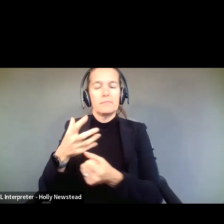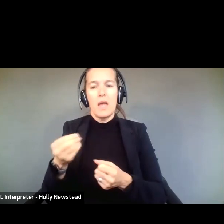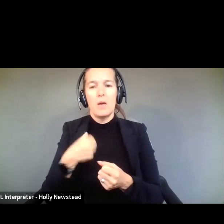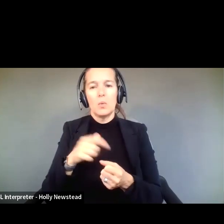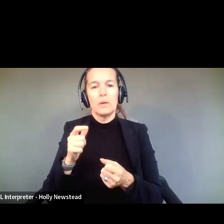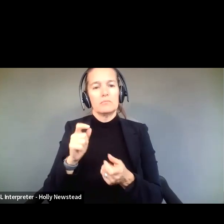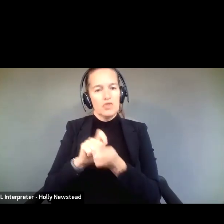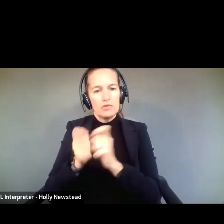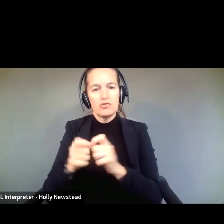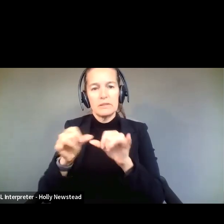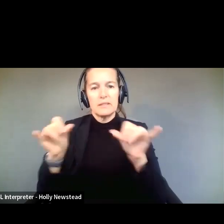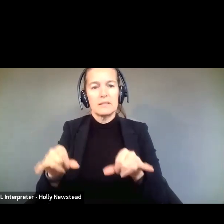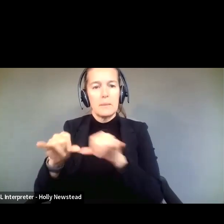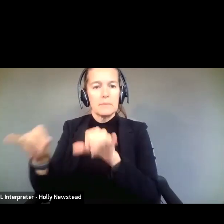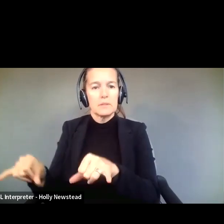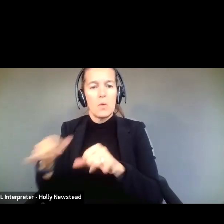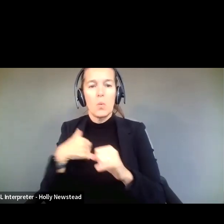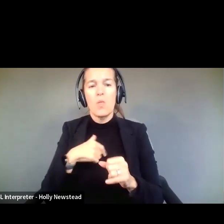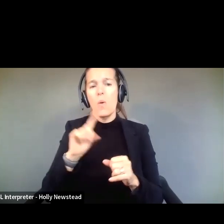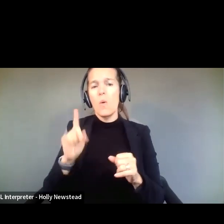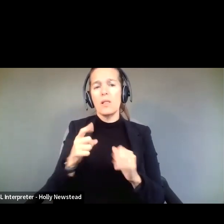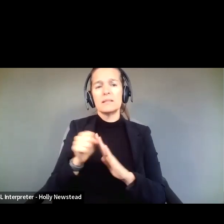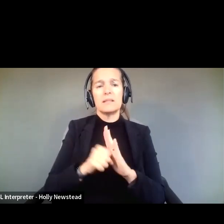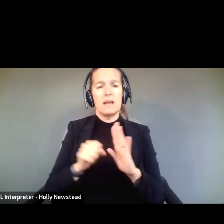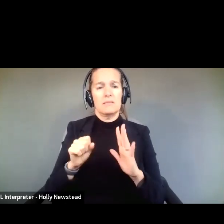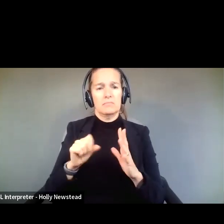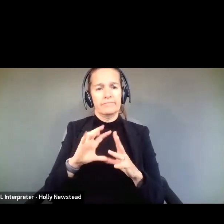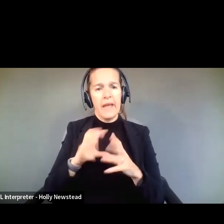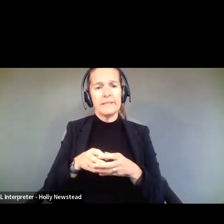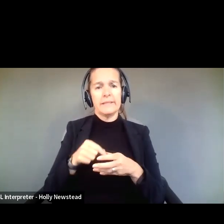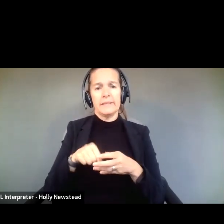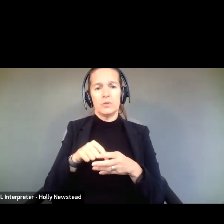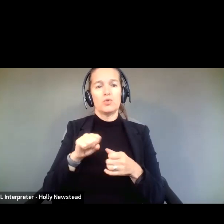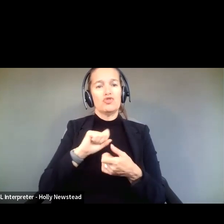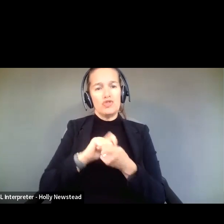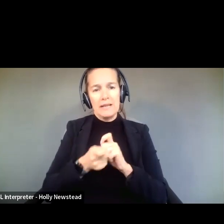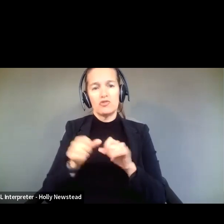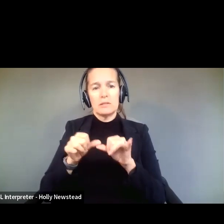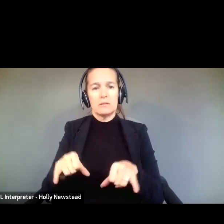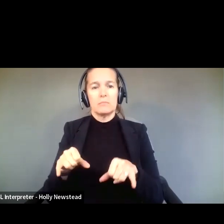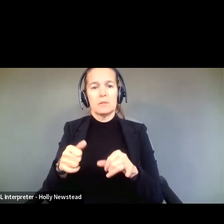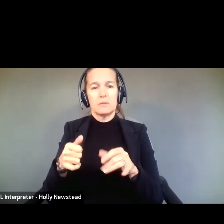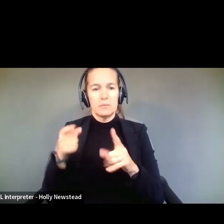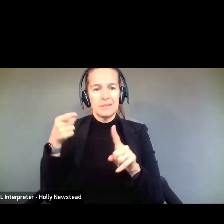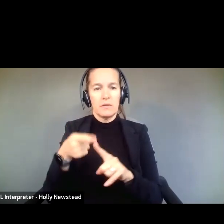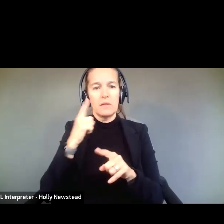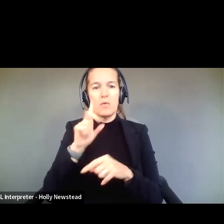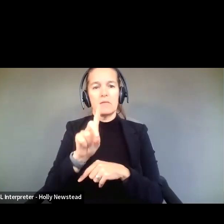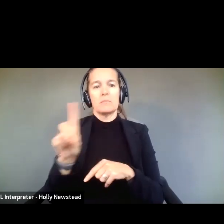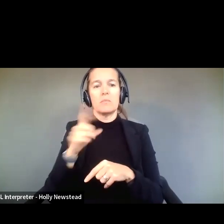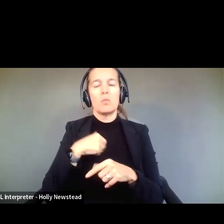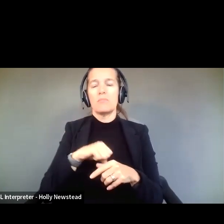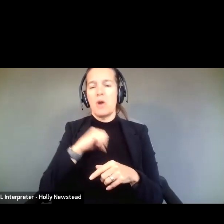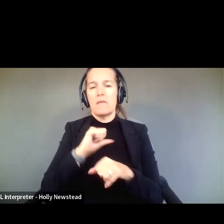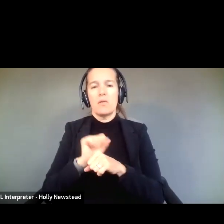change systems. We're the only state entity with the statutory authority to change systems specifically within developmental disabilities. And we're really proud of the work that we